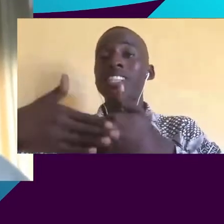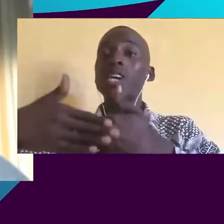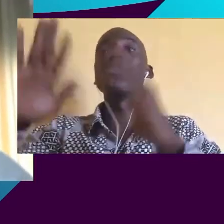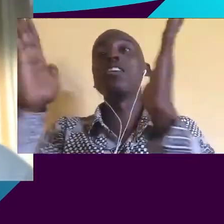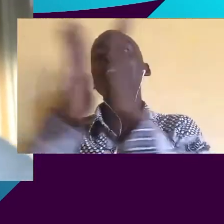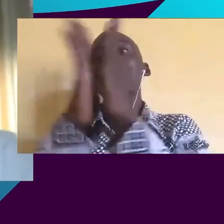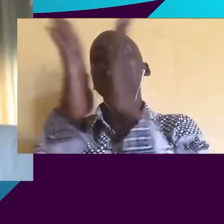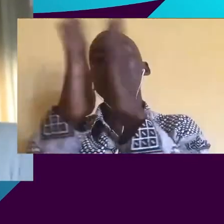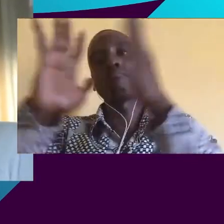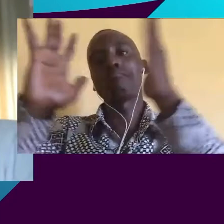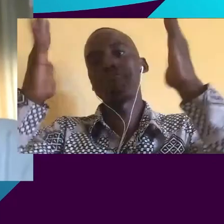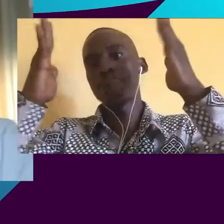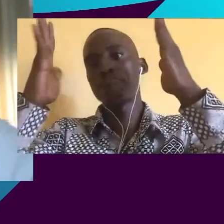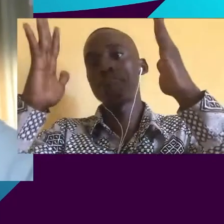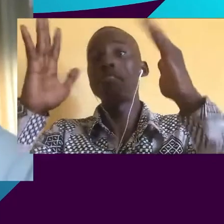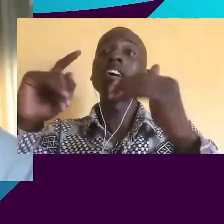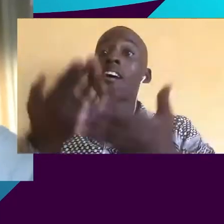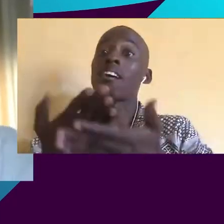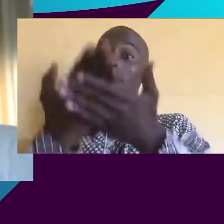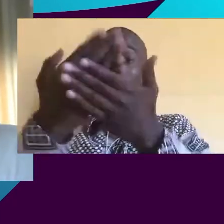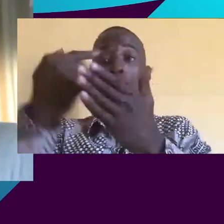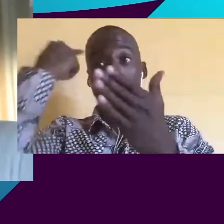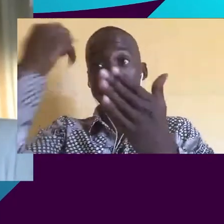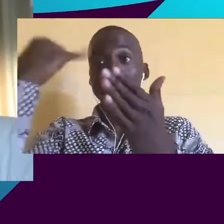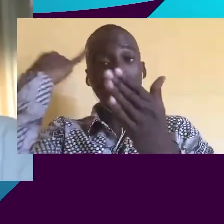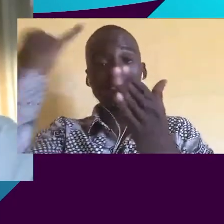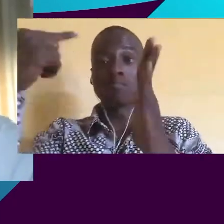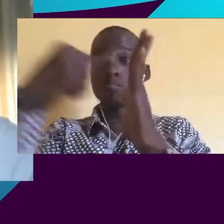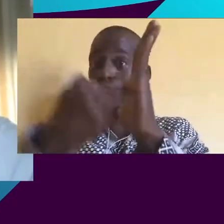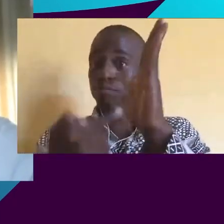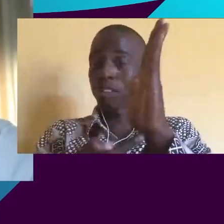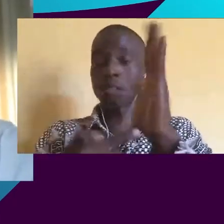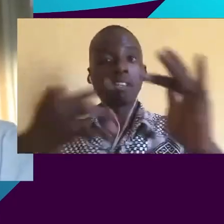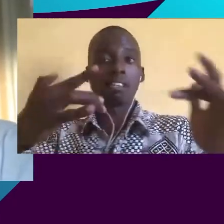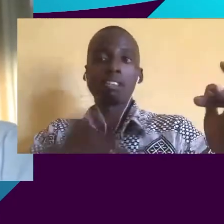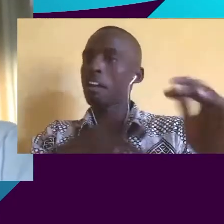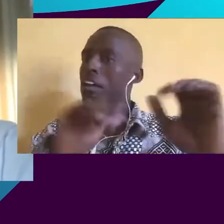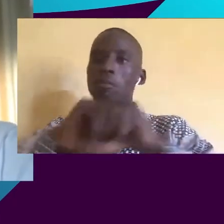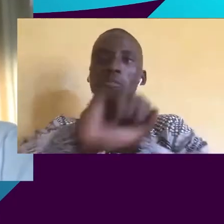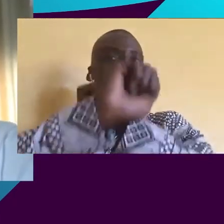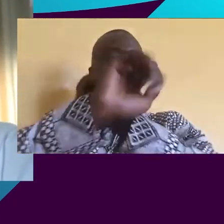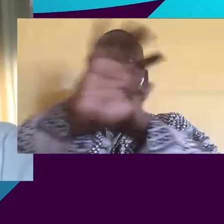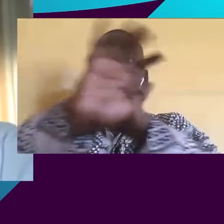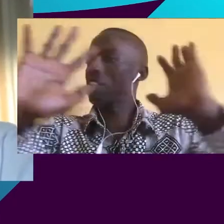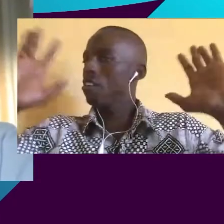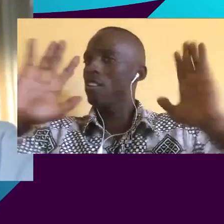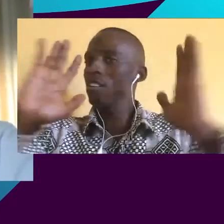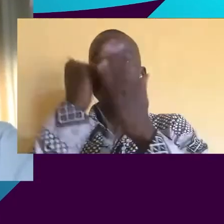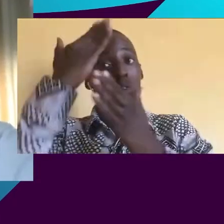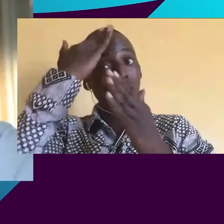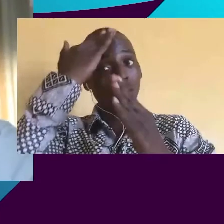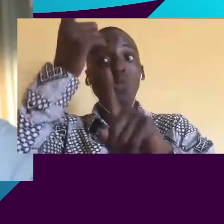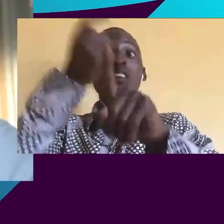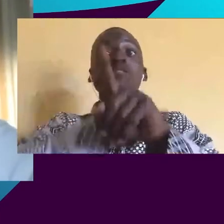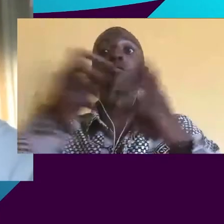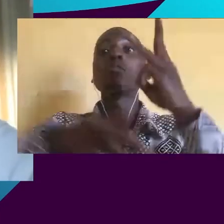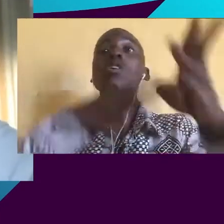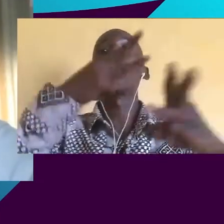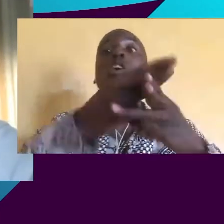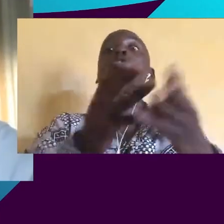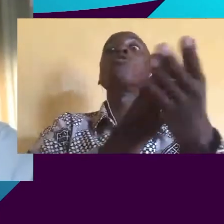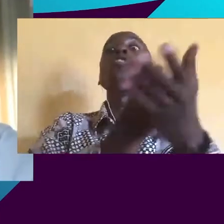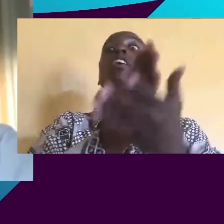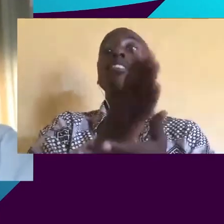her submission has really been touching. Of course, I can't defend, because I know we are coming from the world of reality.